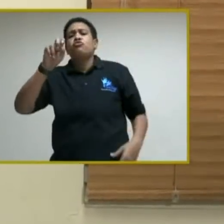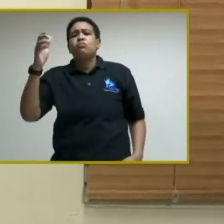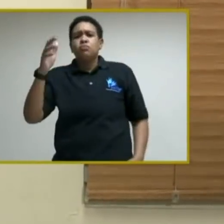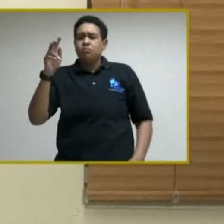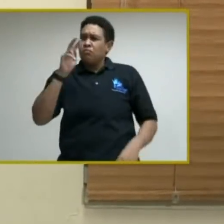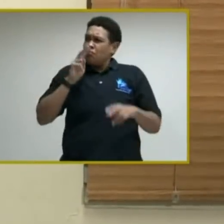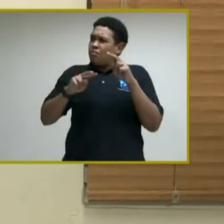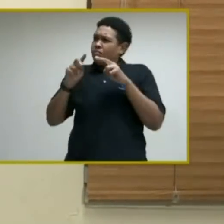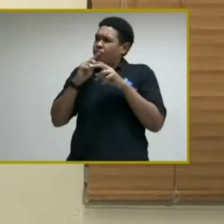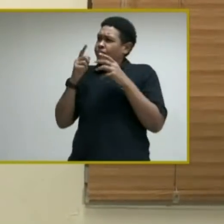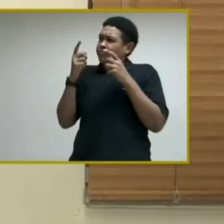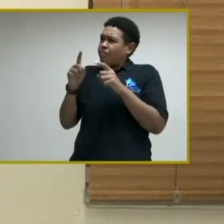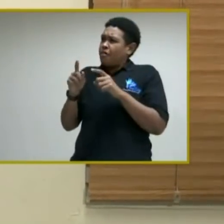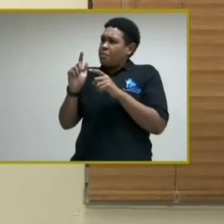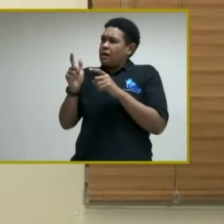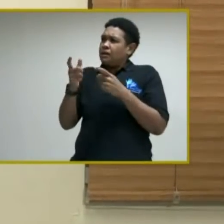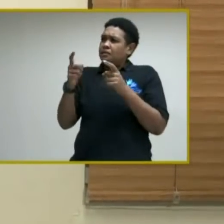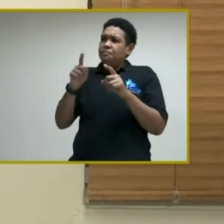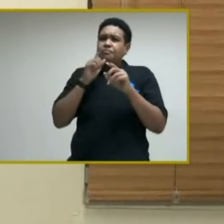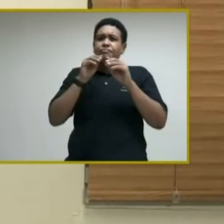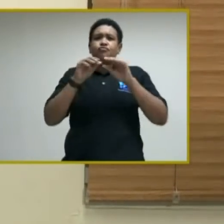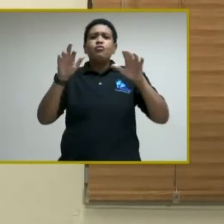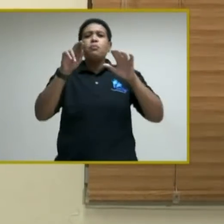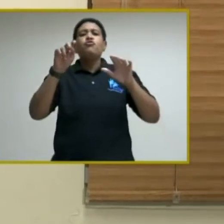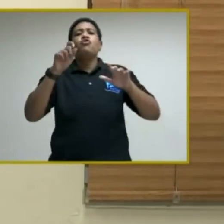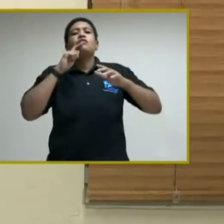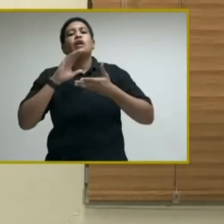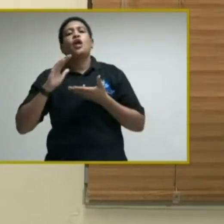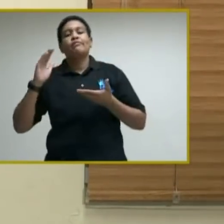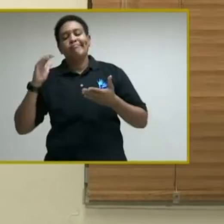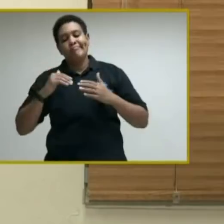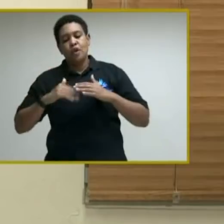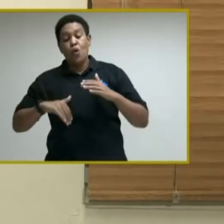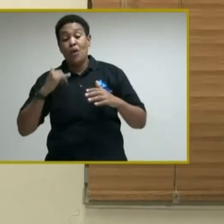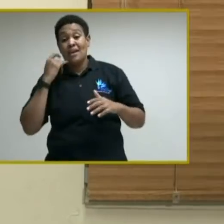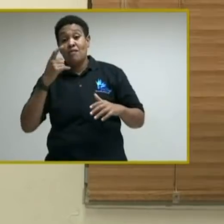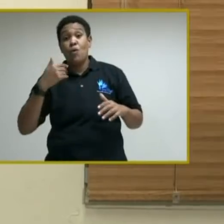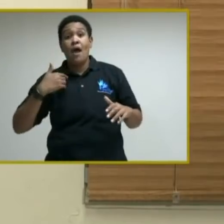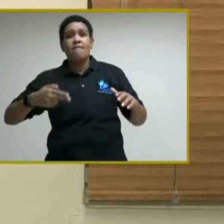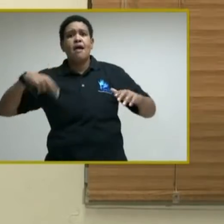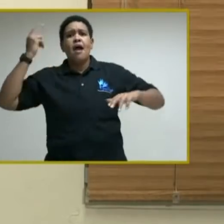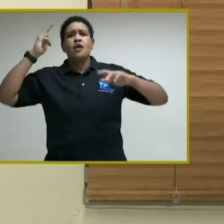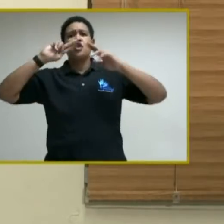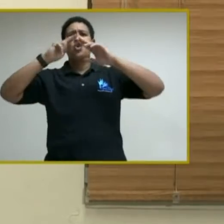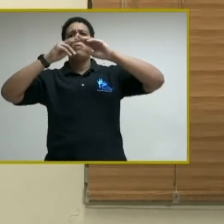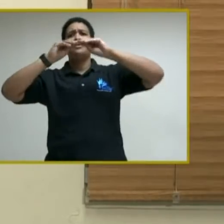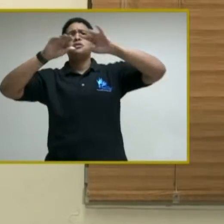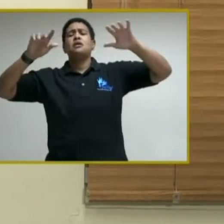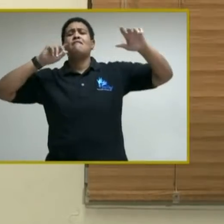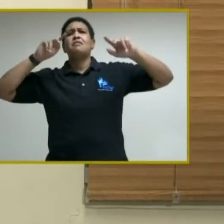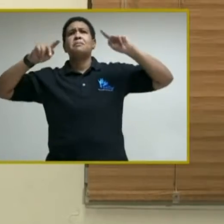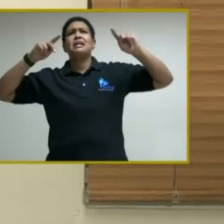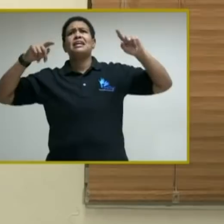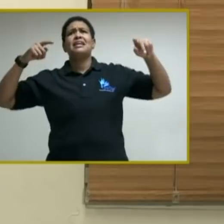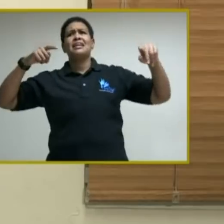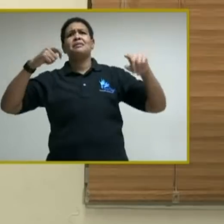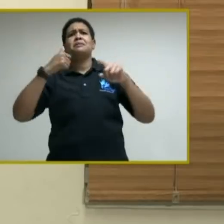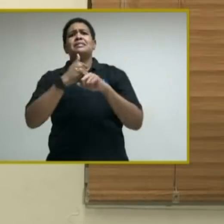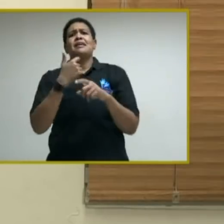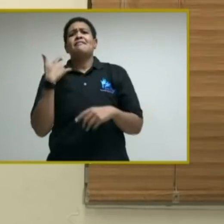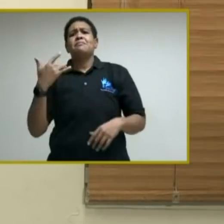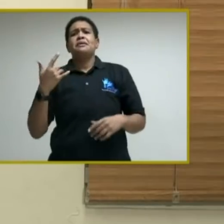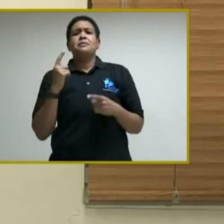the end product of the reproductive rate being low? If you have high numbers of persons that